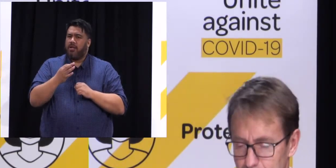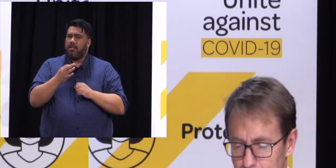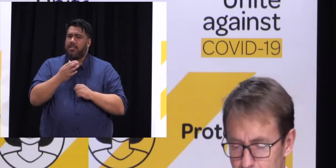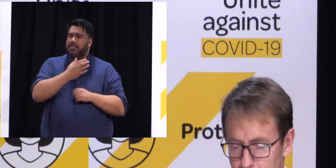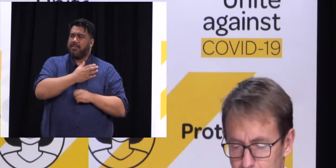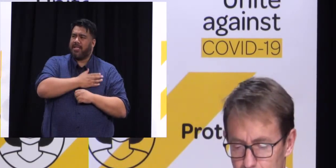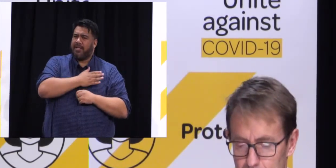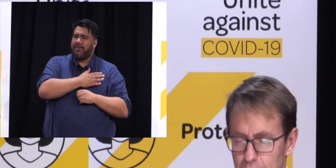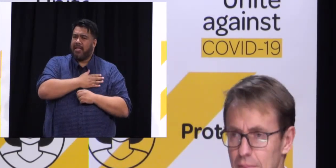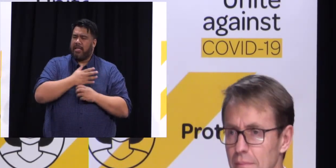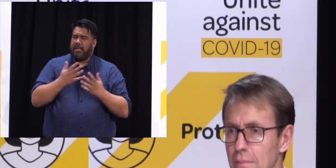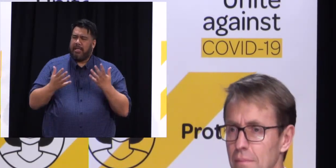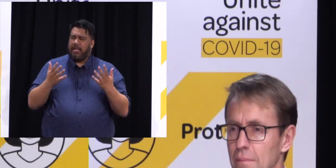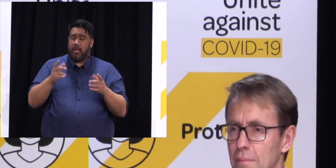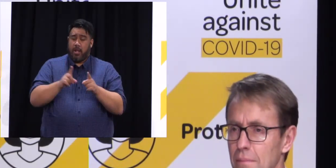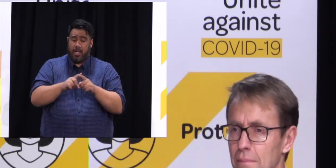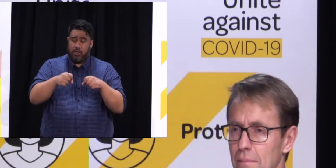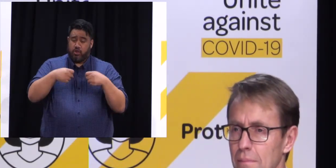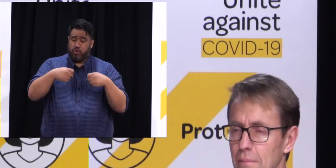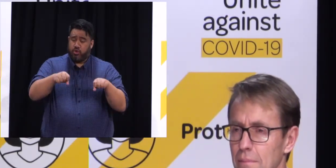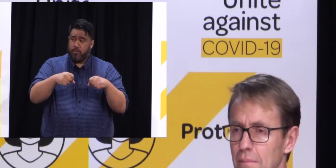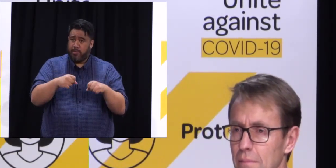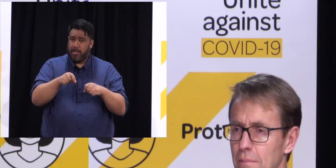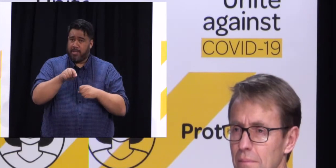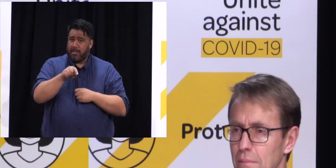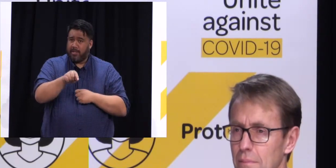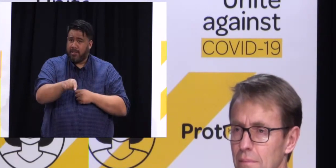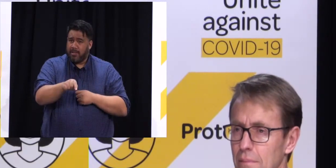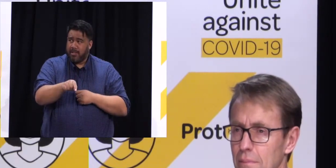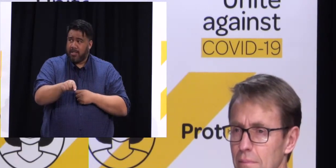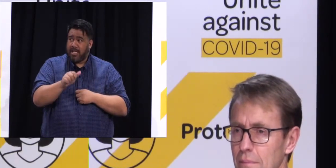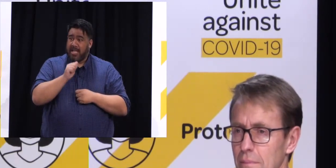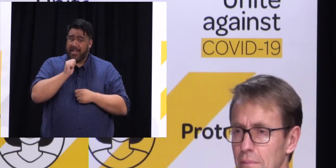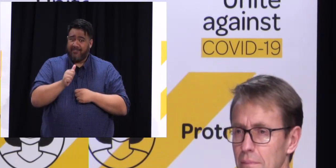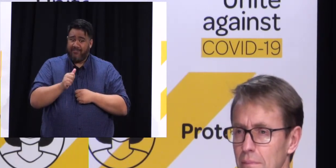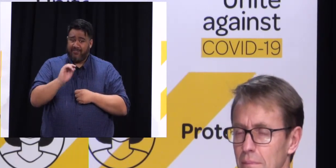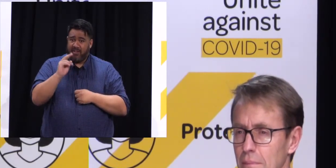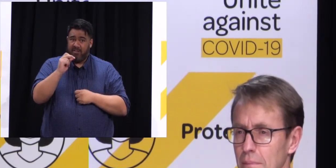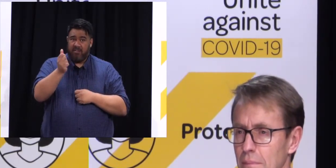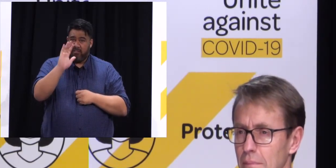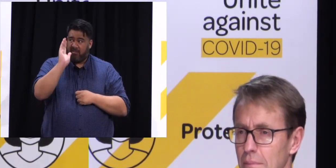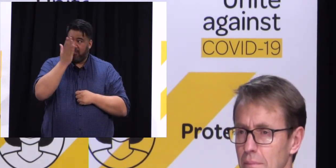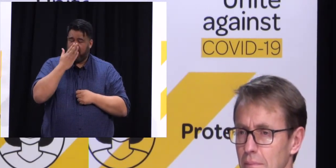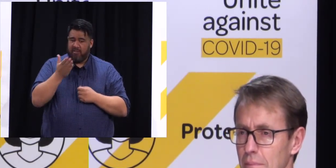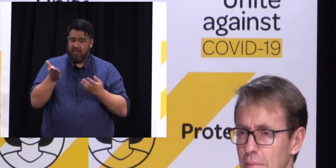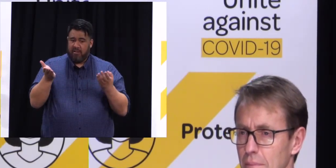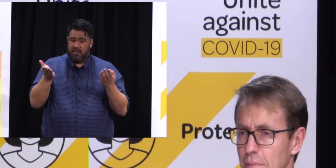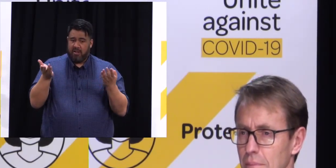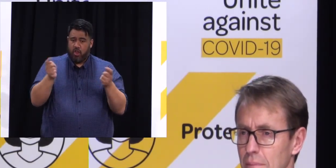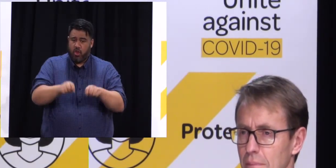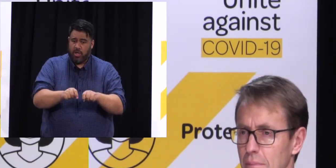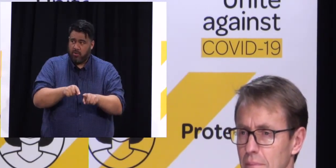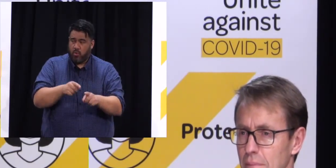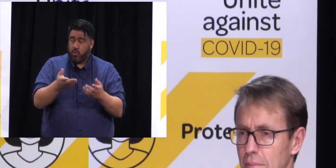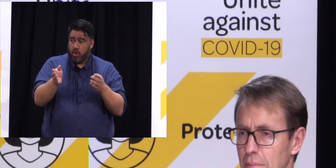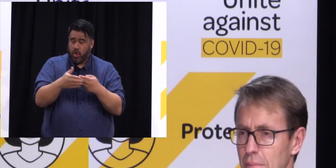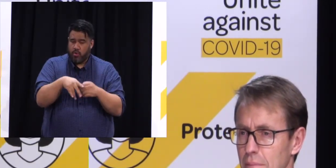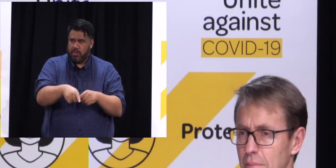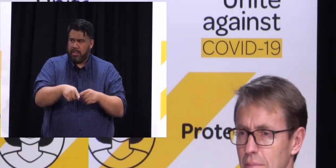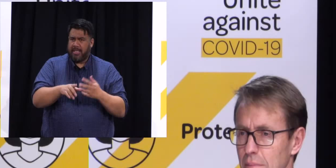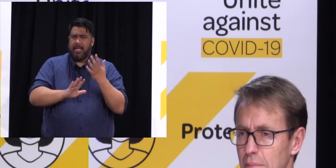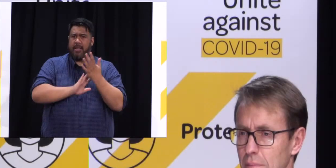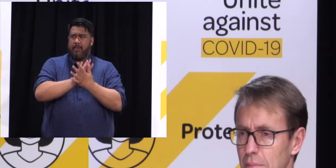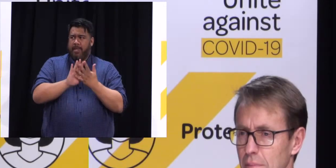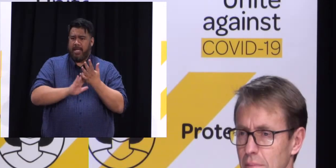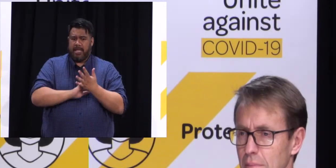on that? If you're dealing with a supermarket and it's one group of people, if you have to shut that down, it's a much bigger amount of people and a range of people then having